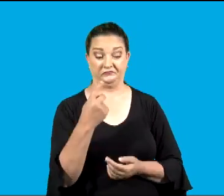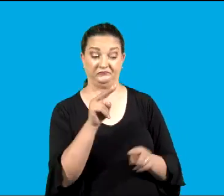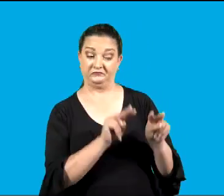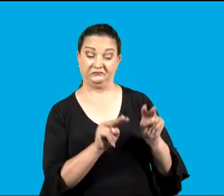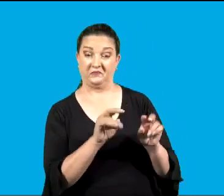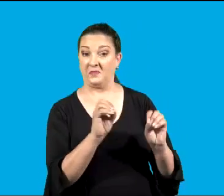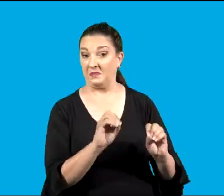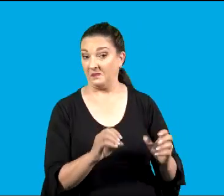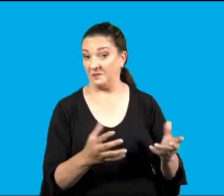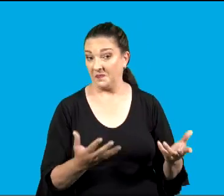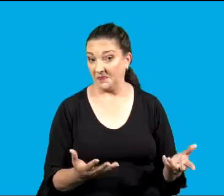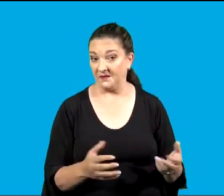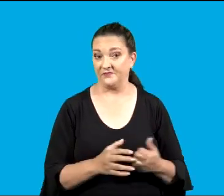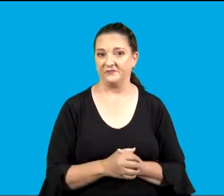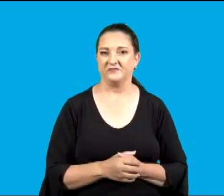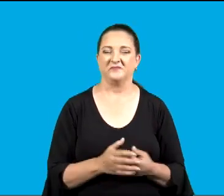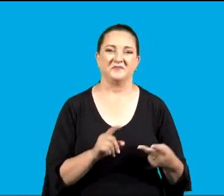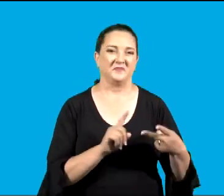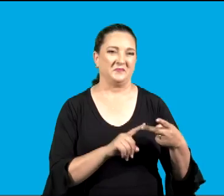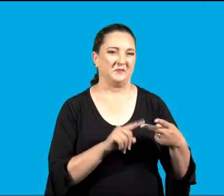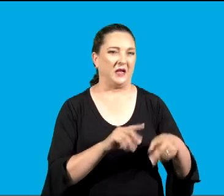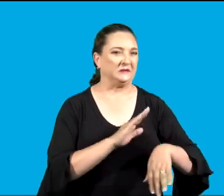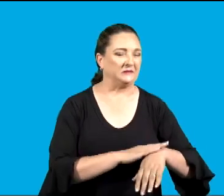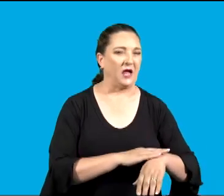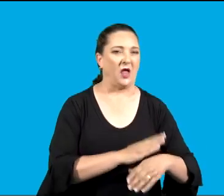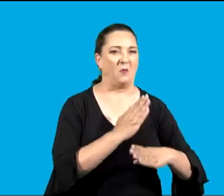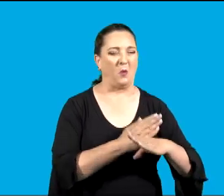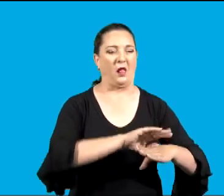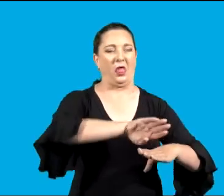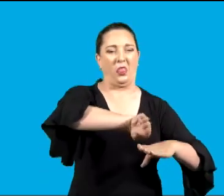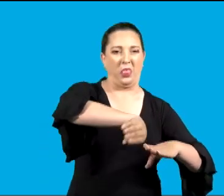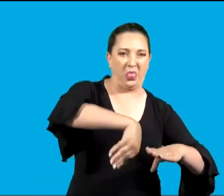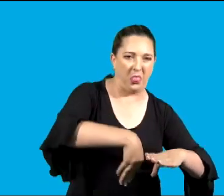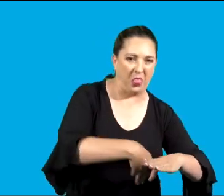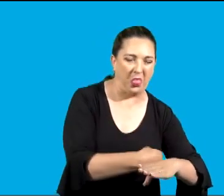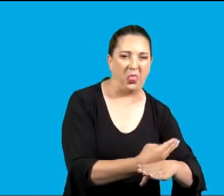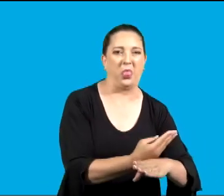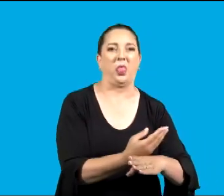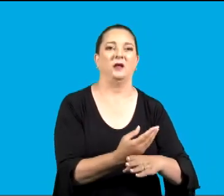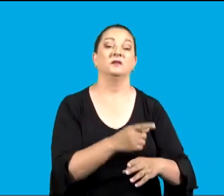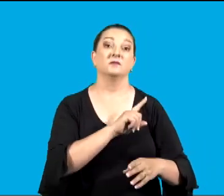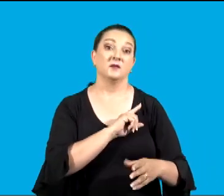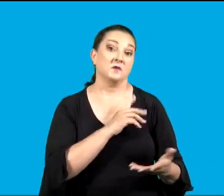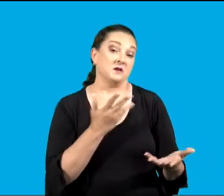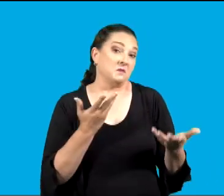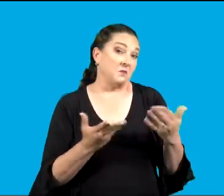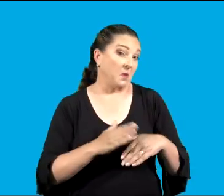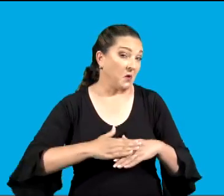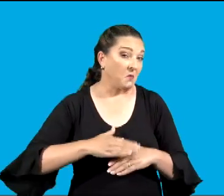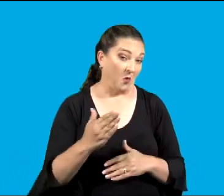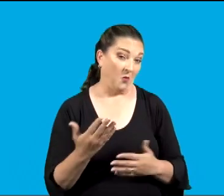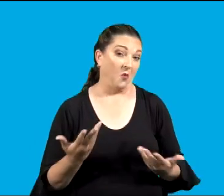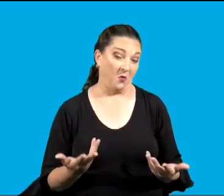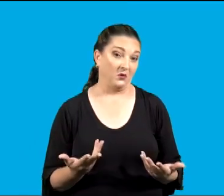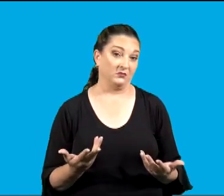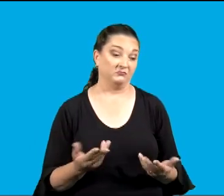poor supervision. Secondly, excessive overtime. These are two of the major contributors to an increase